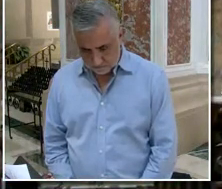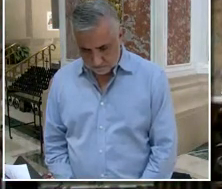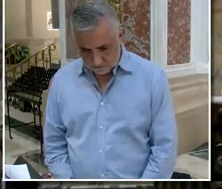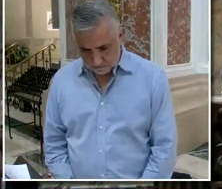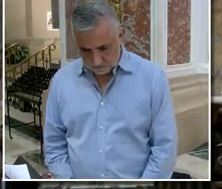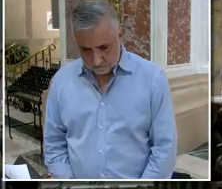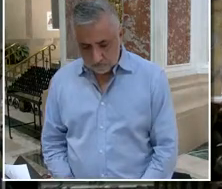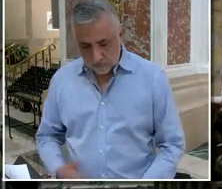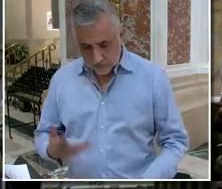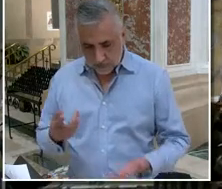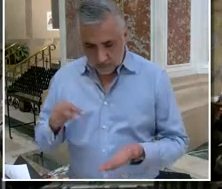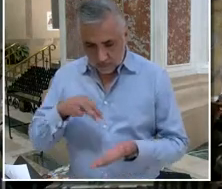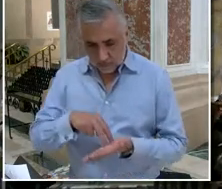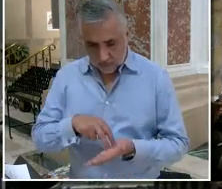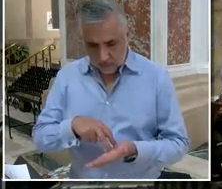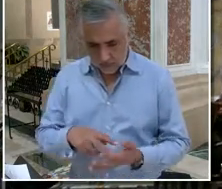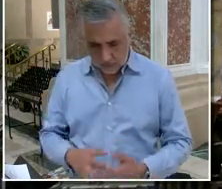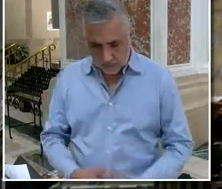Let us stand.